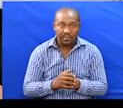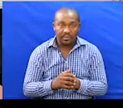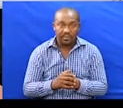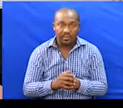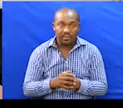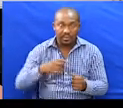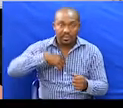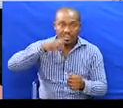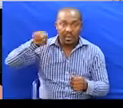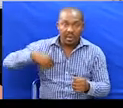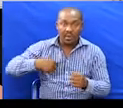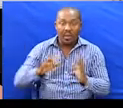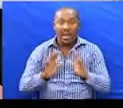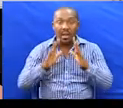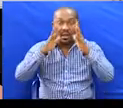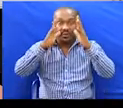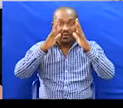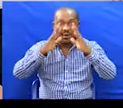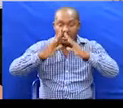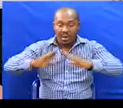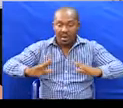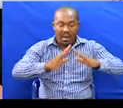we are living in our homes with our